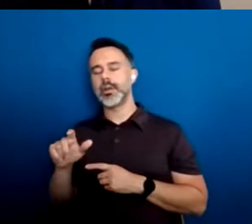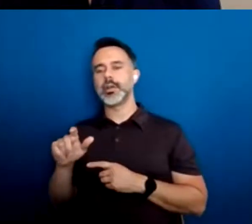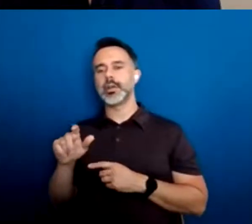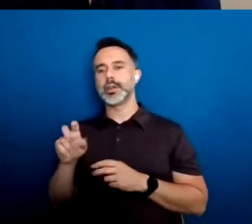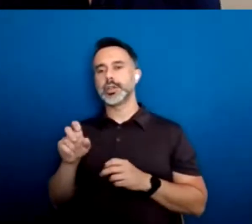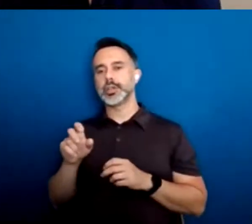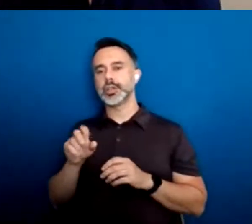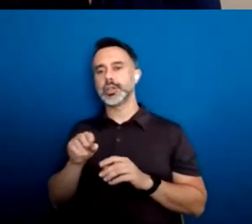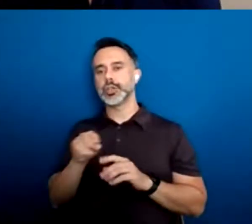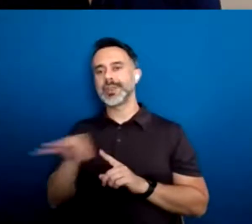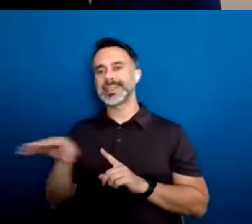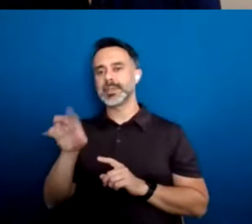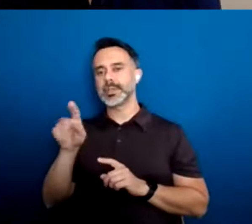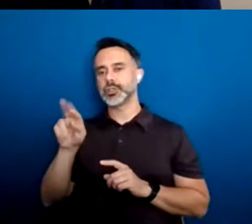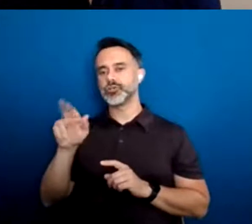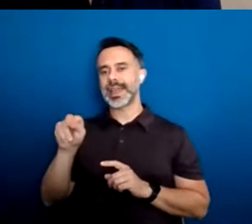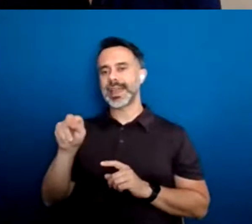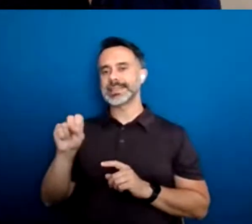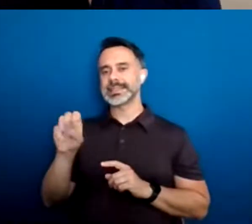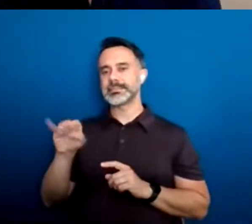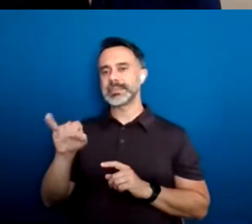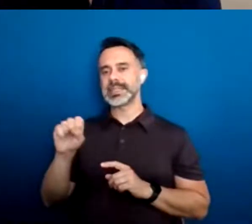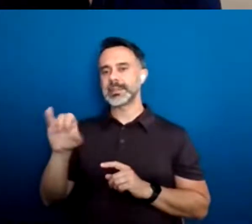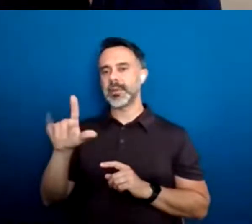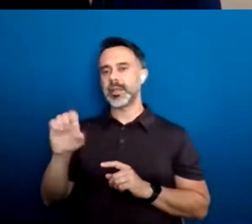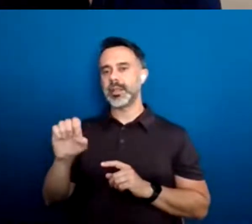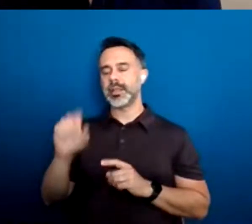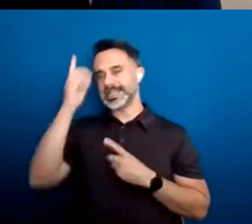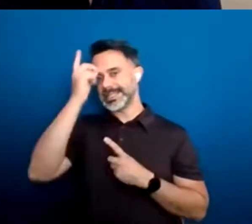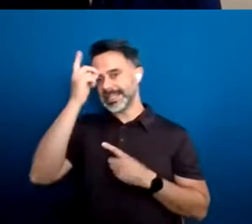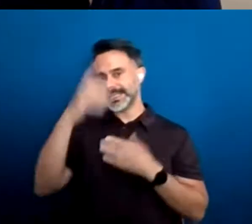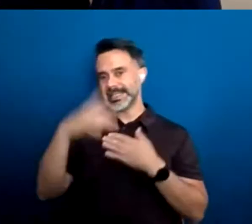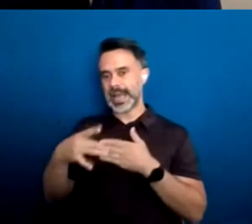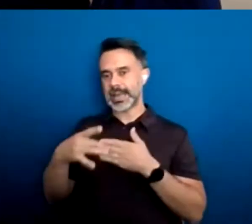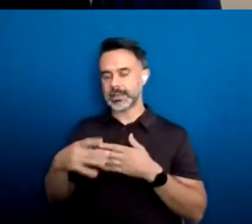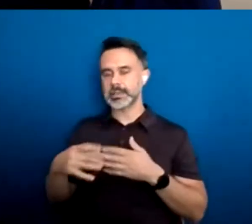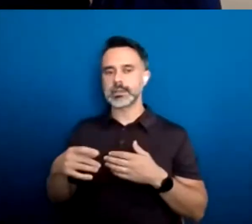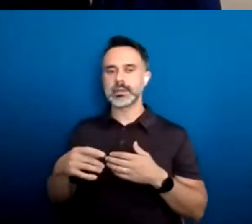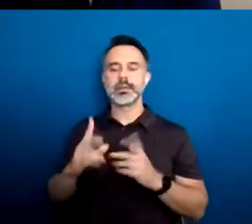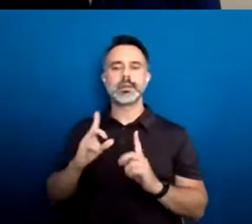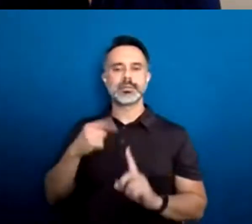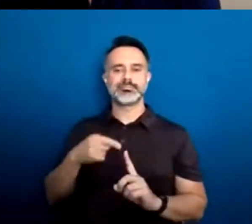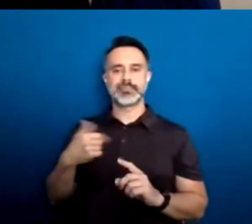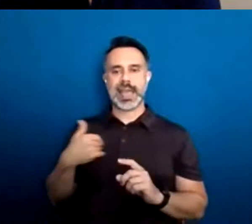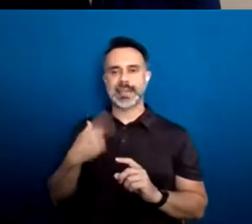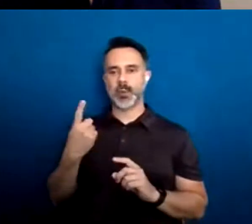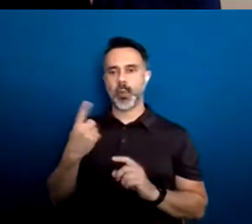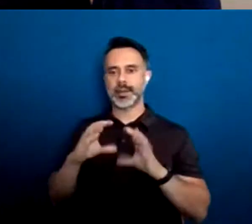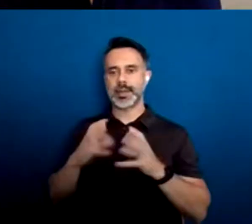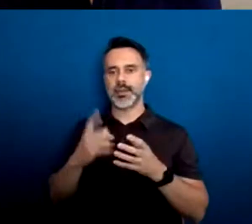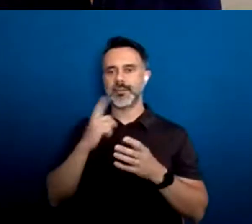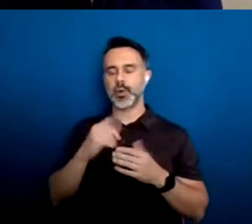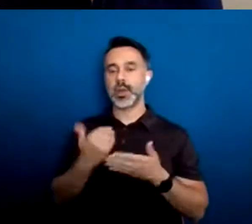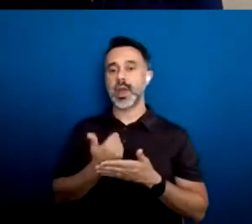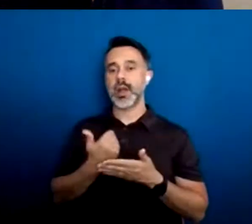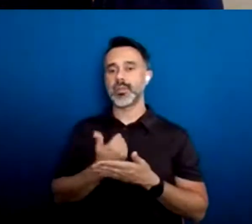disease guidance that basically has a category for novel viruses.